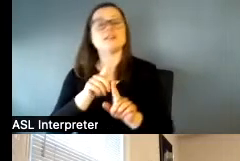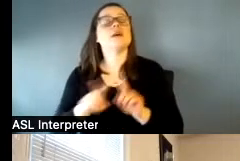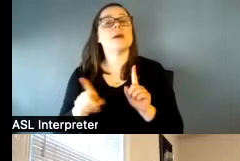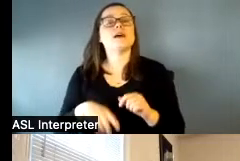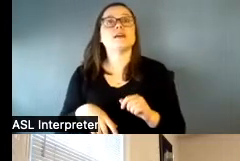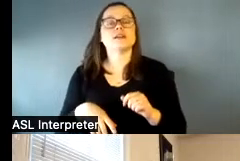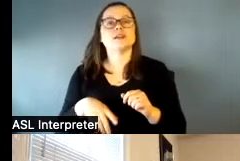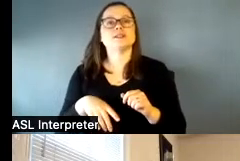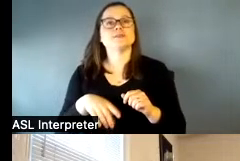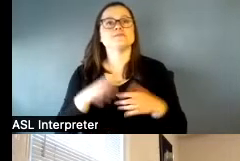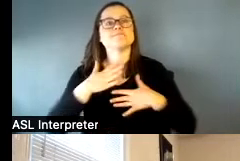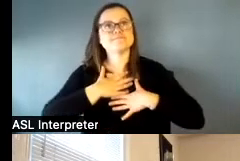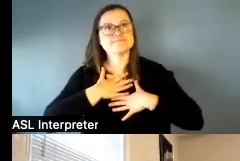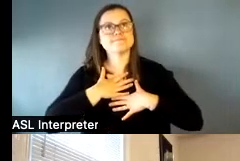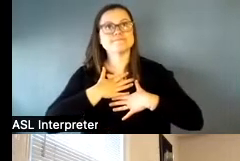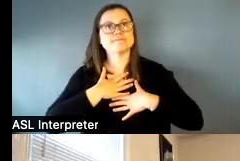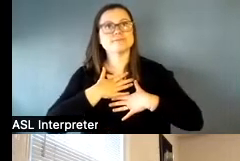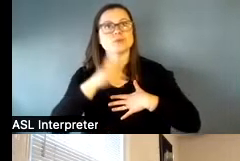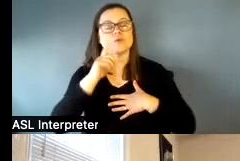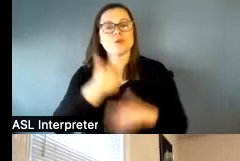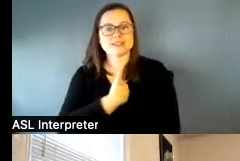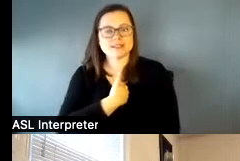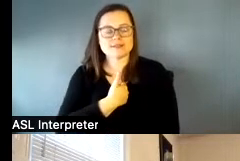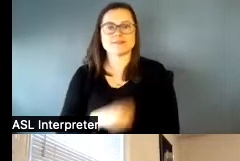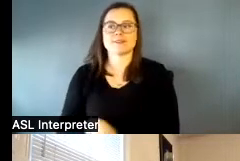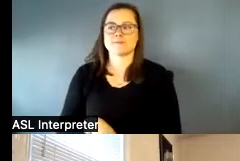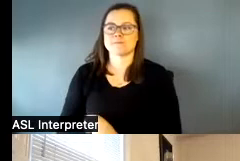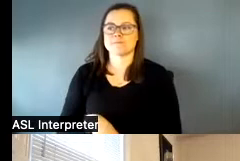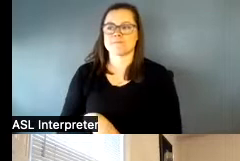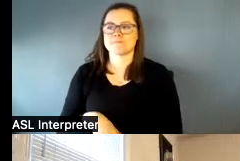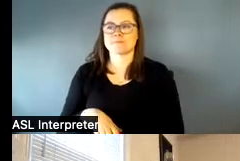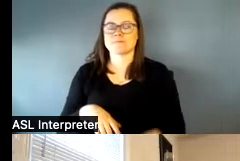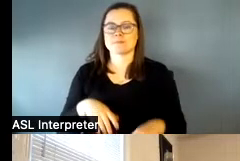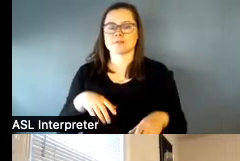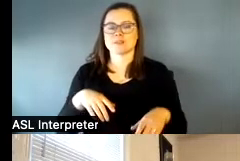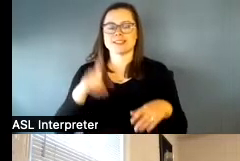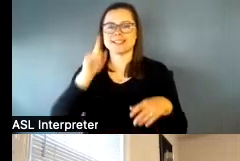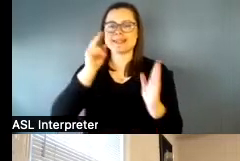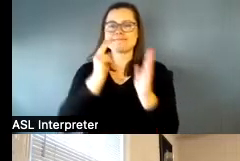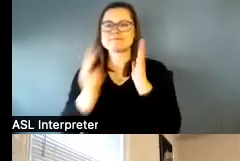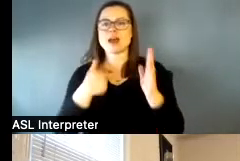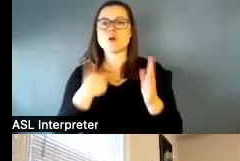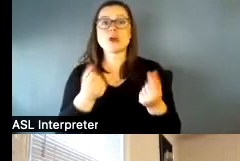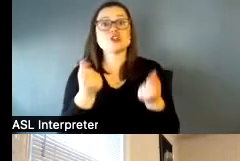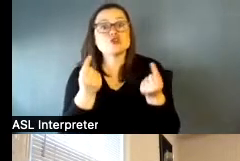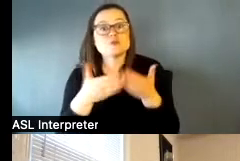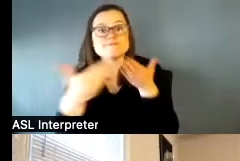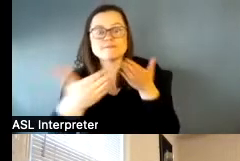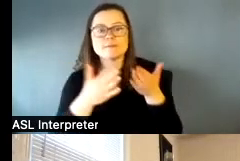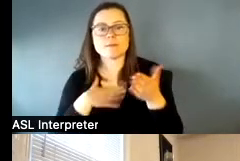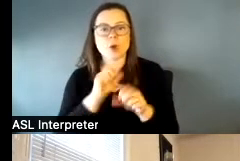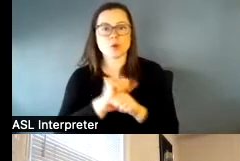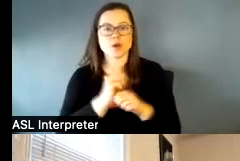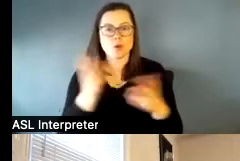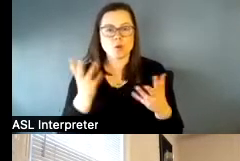for me, when I think about what I want to do with my work, I think about kind of disrupting